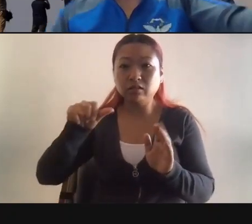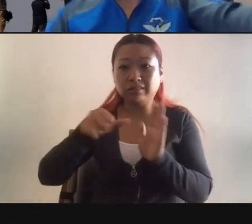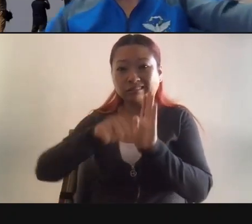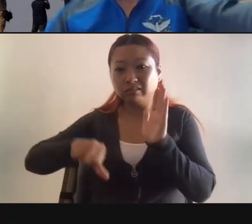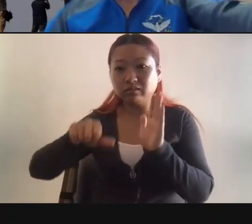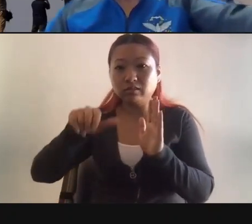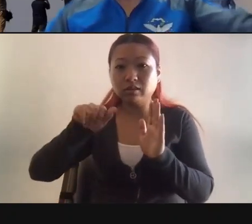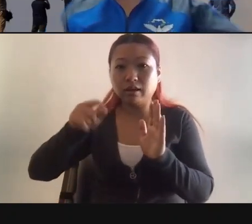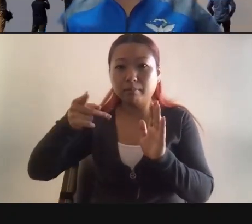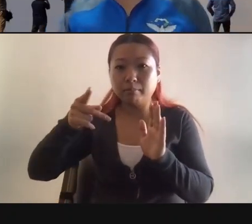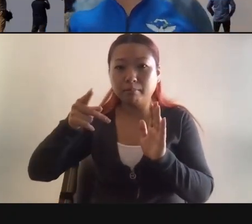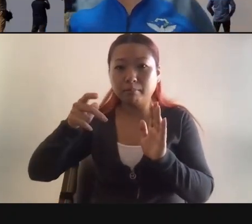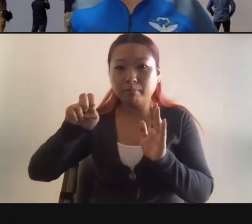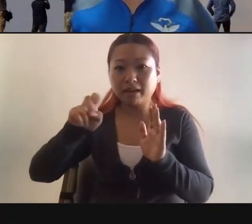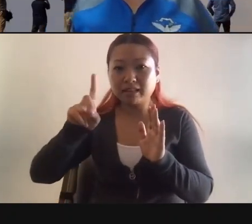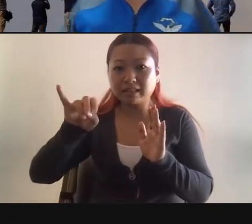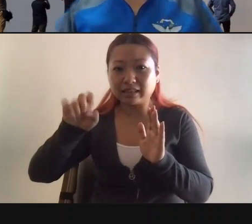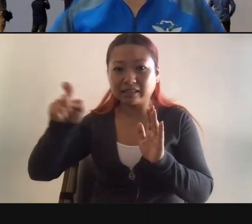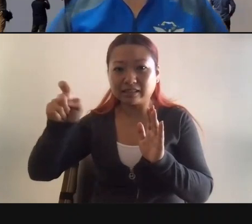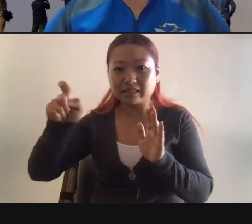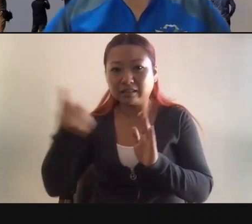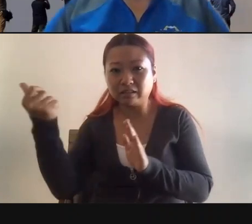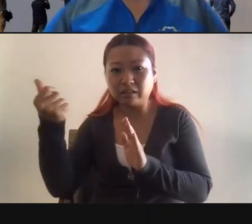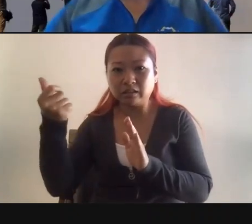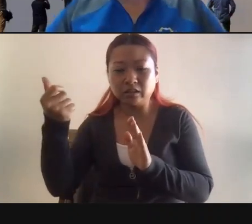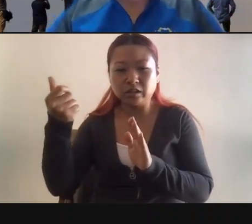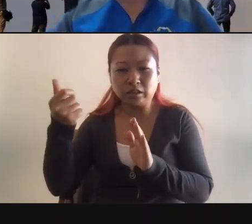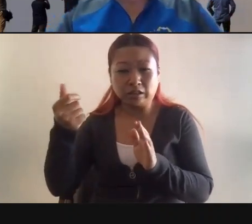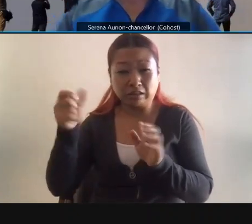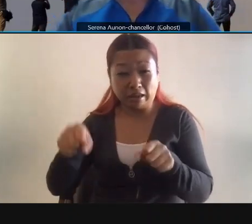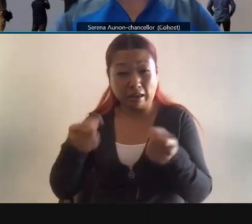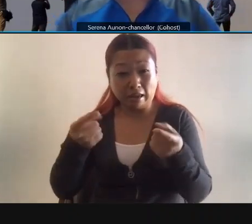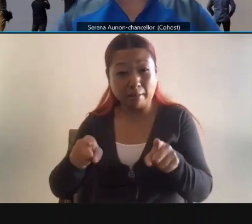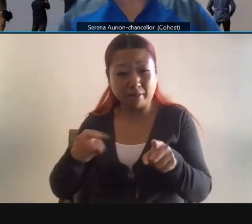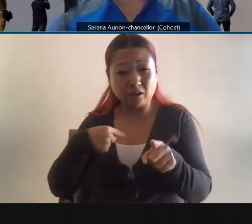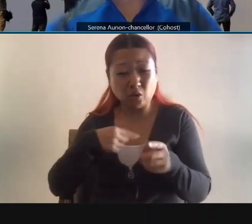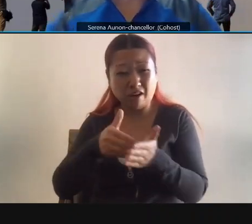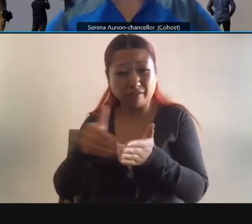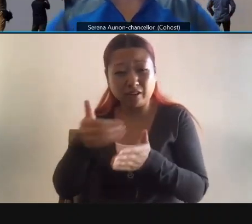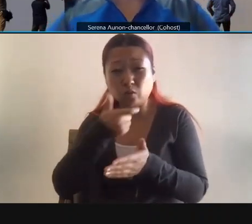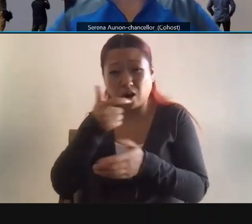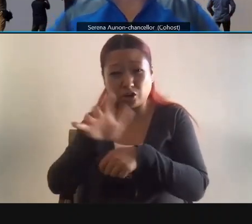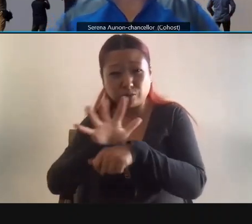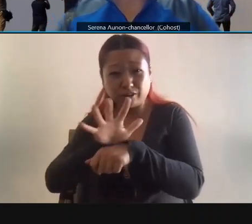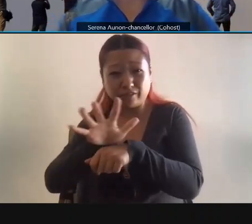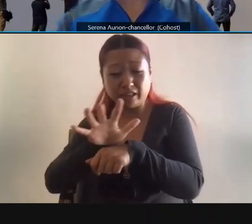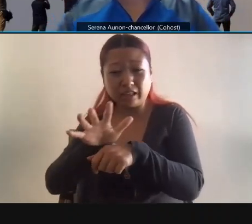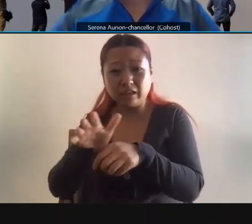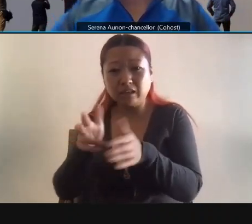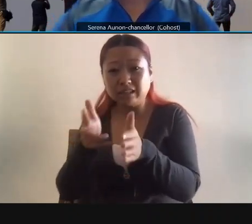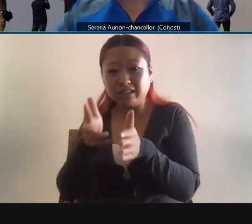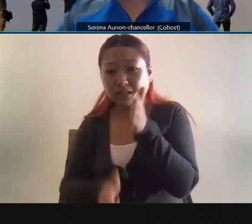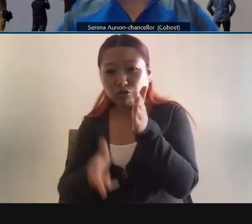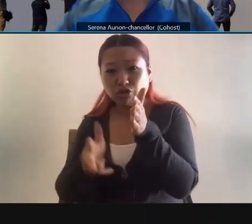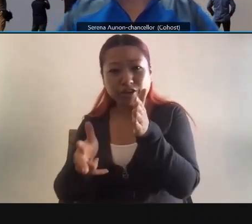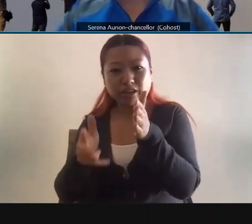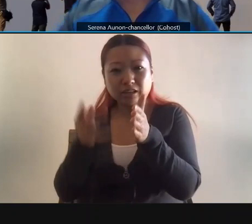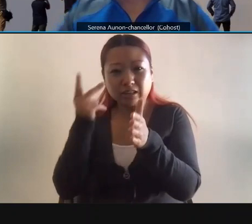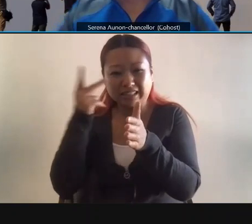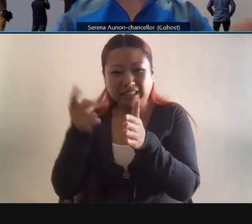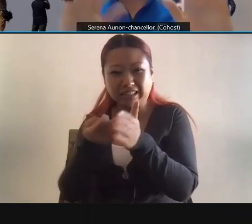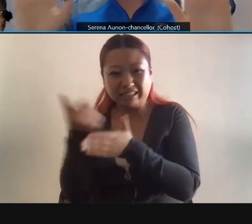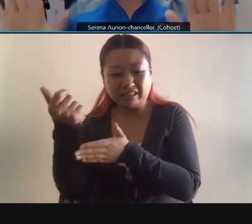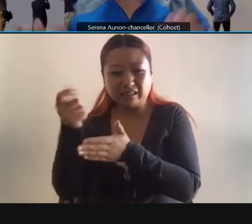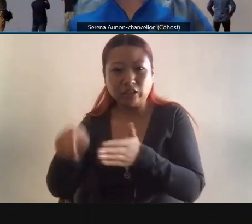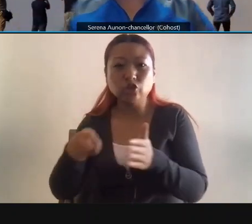on submarines and other places. It'd be great if we could. We do not have the capability to do surgery like that, whether